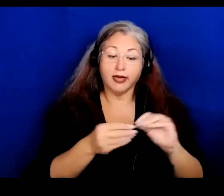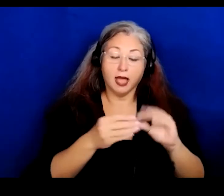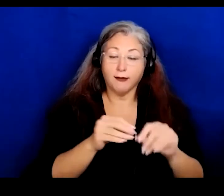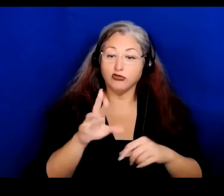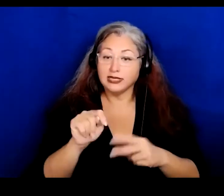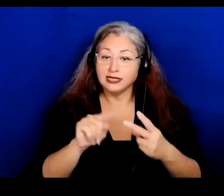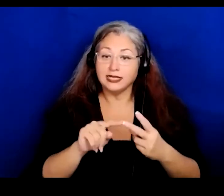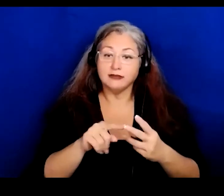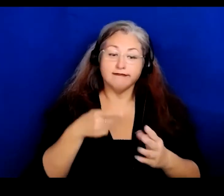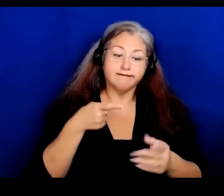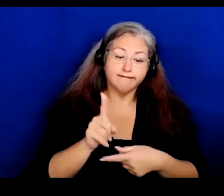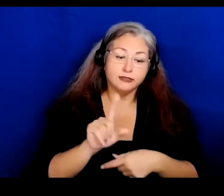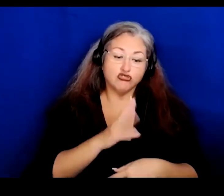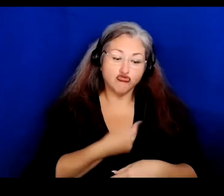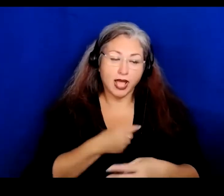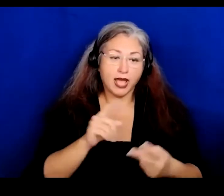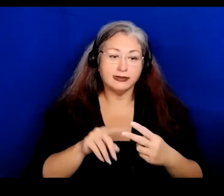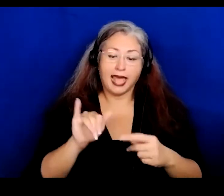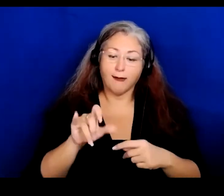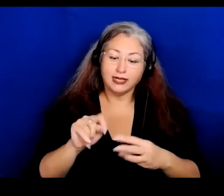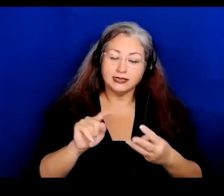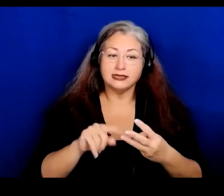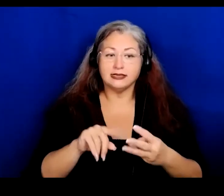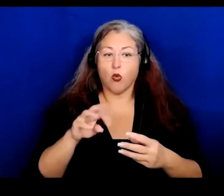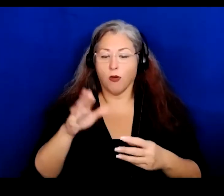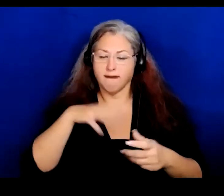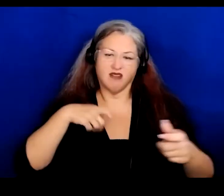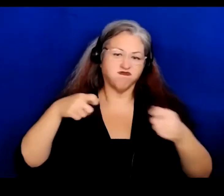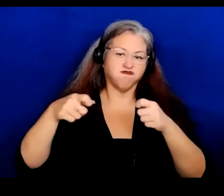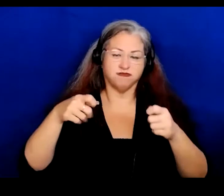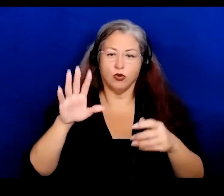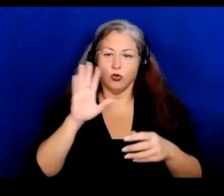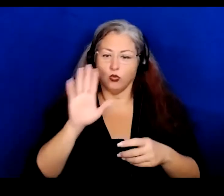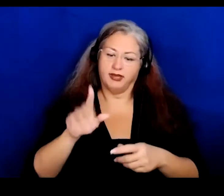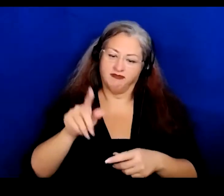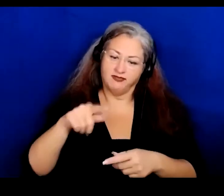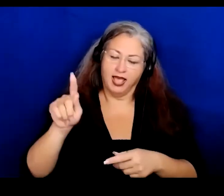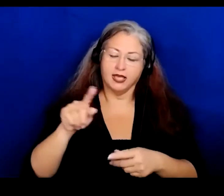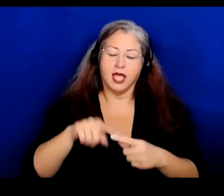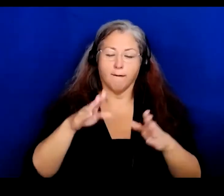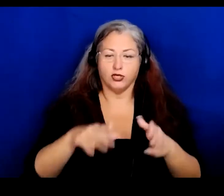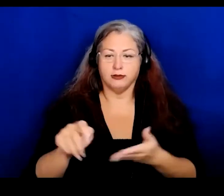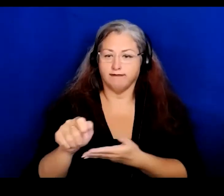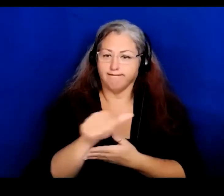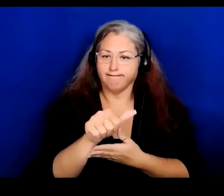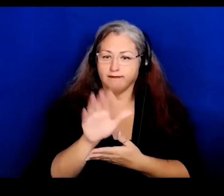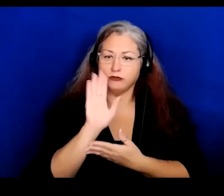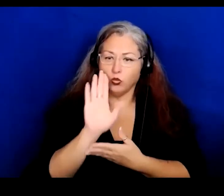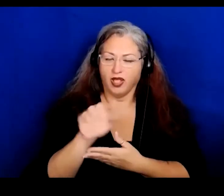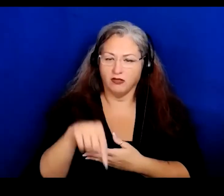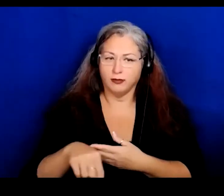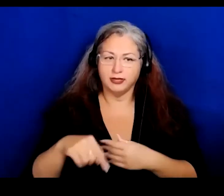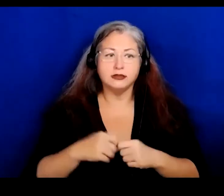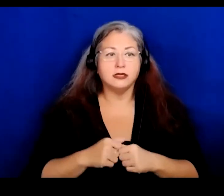racist, transphobic, homophobic, ableist, and/or misogynist will be flagged, and the person will be removed from this event.